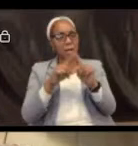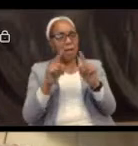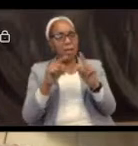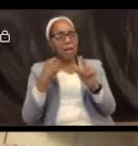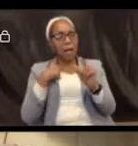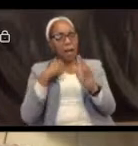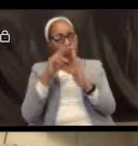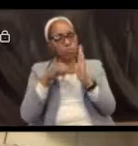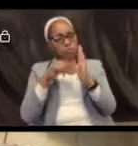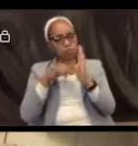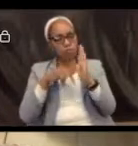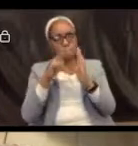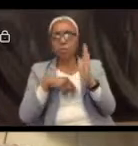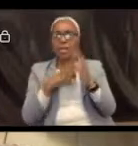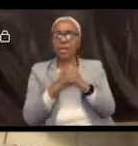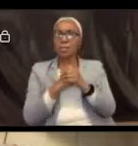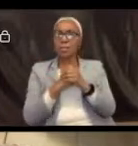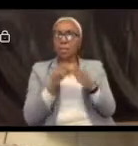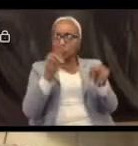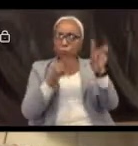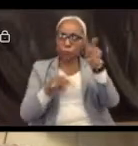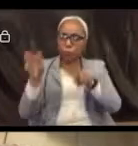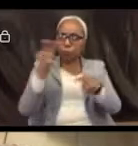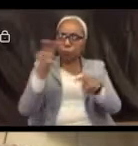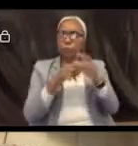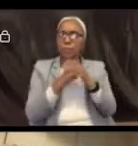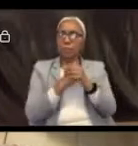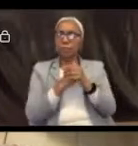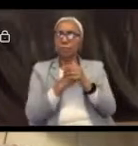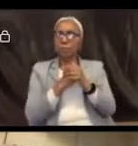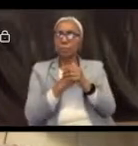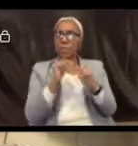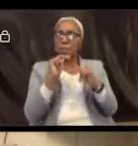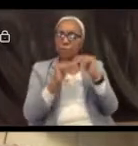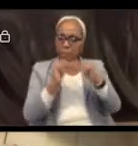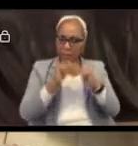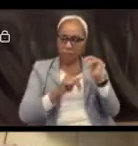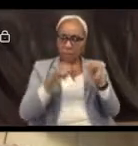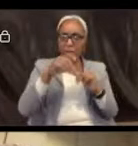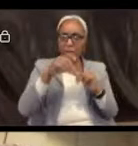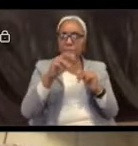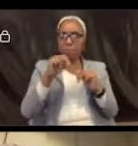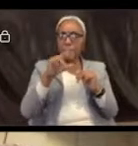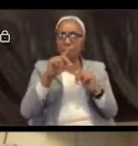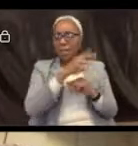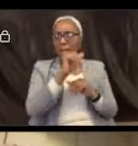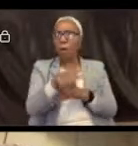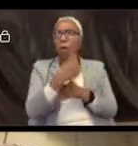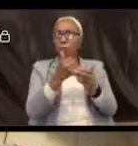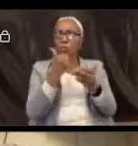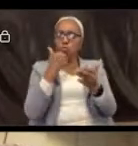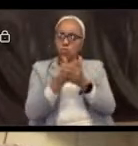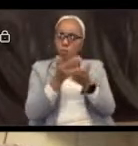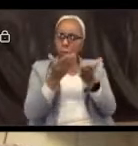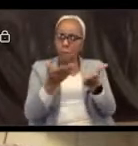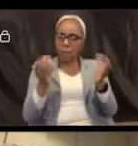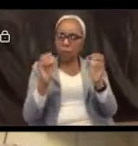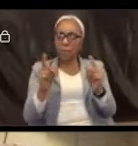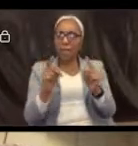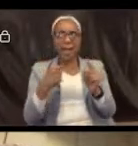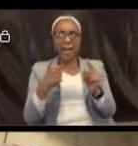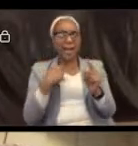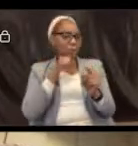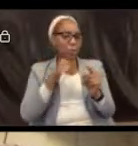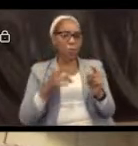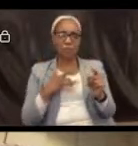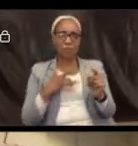at the pond out there and preserving, the pond and other amenities. I do not feel